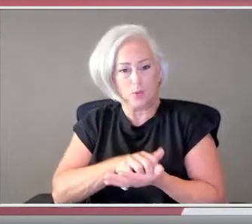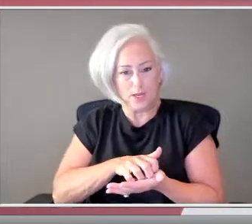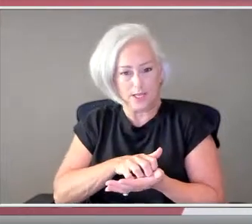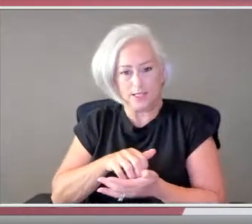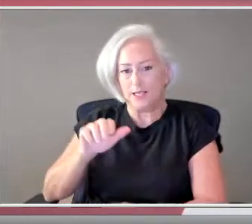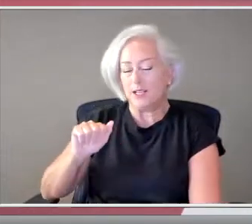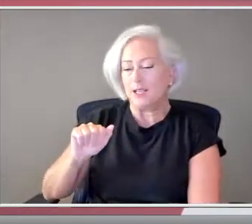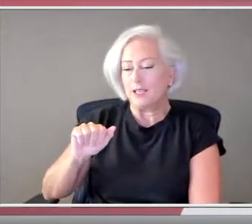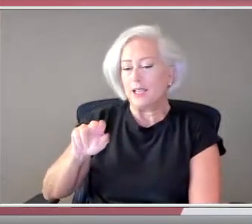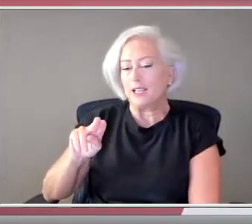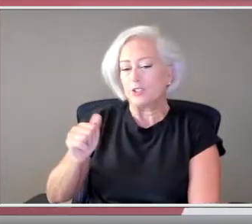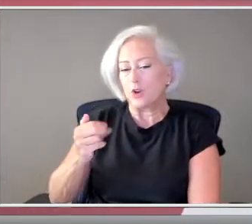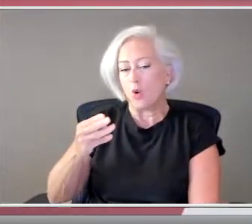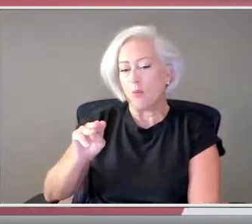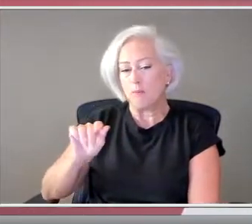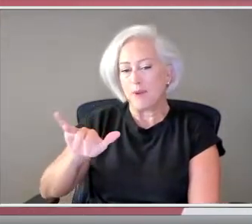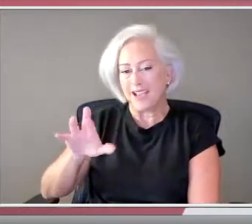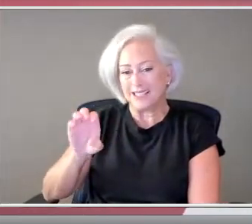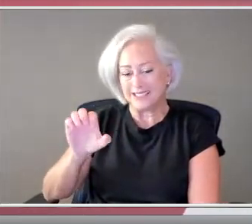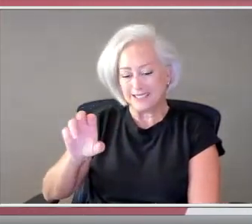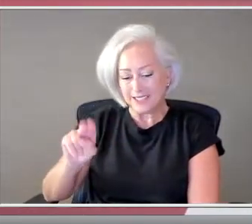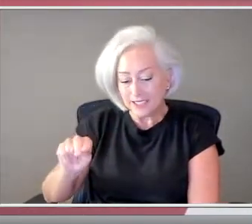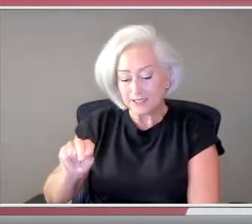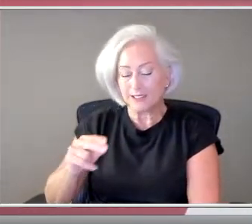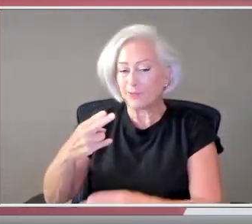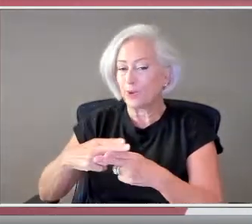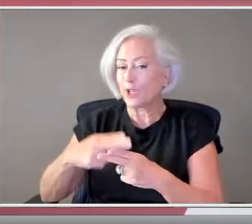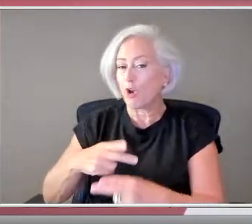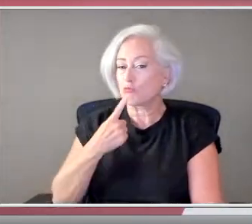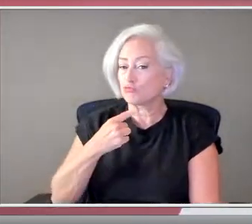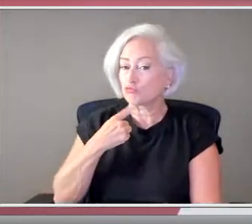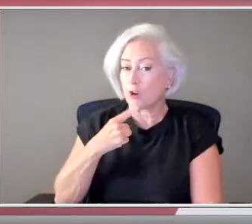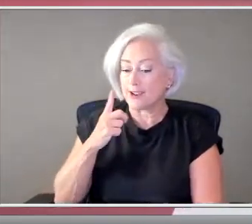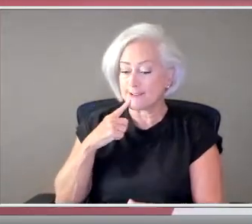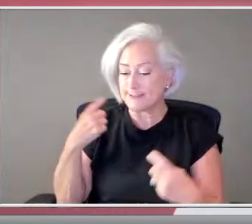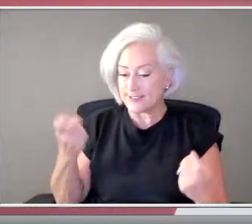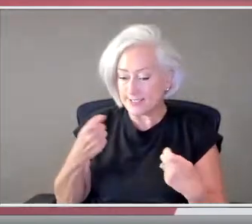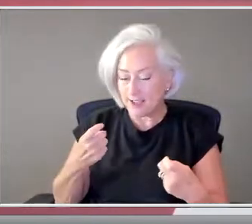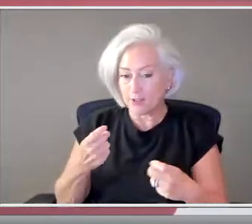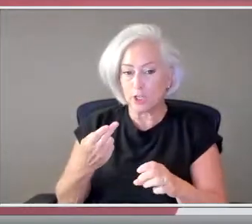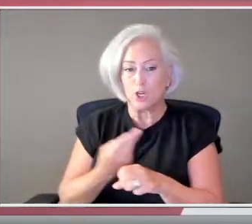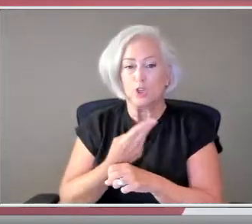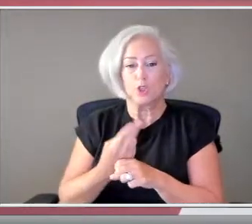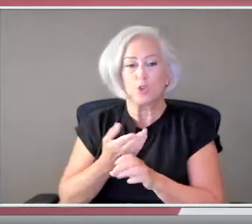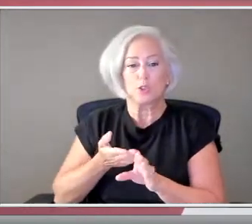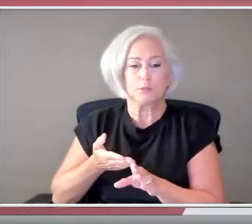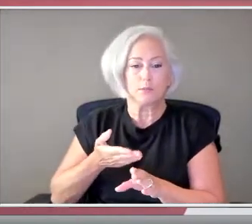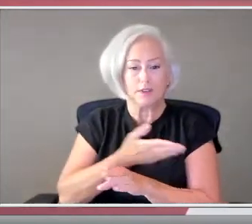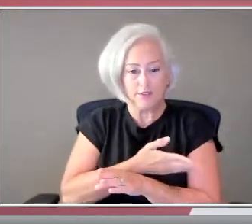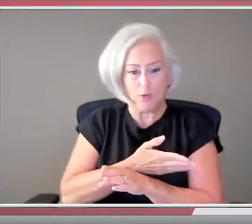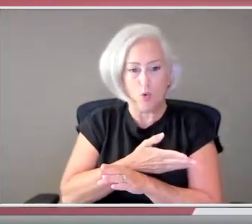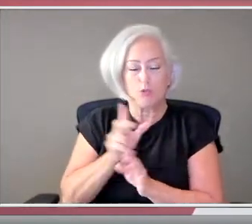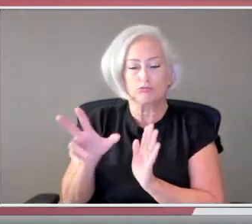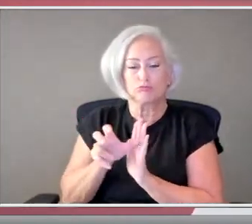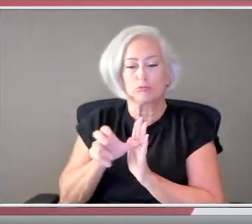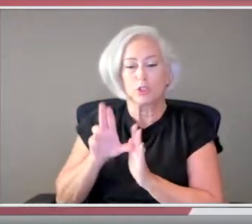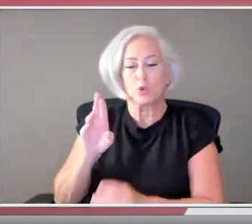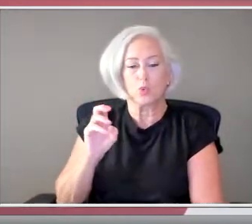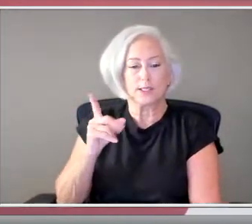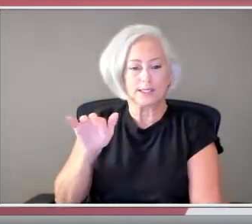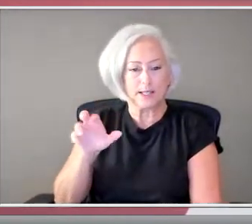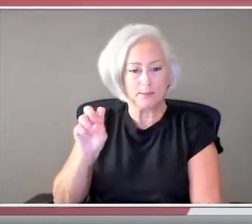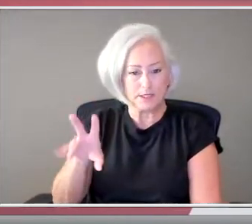was used concurrently with or just before the Herceptin. But there's about 5% of people who have some